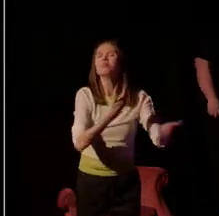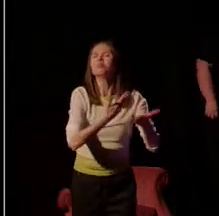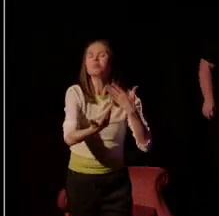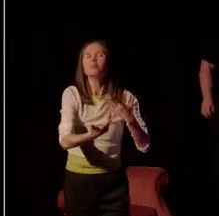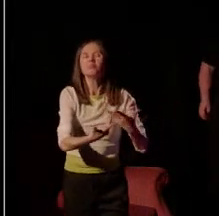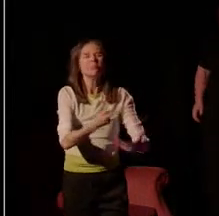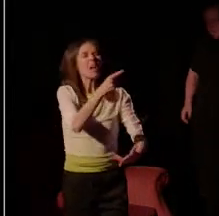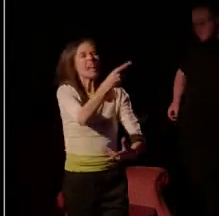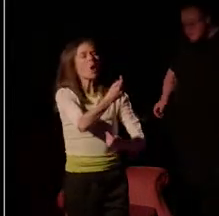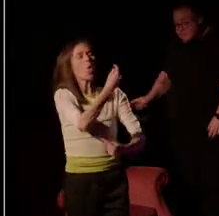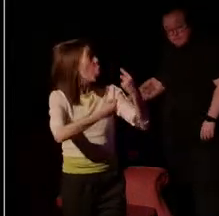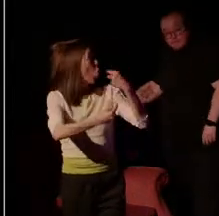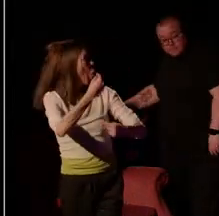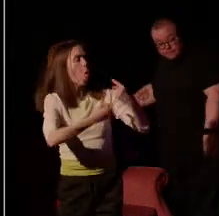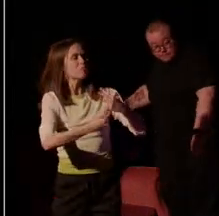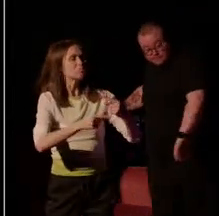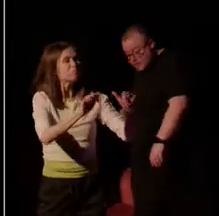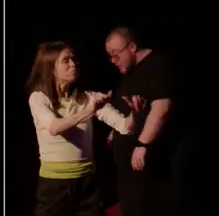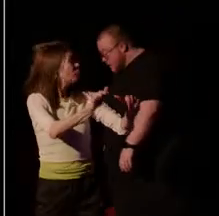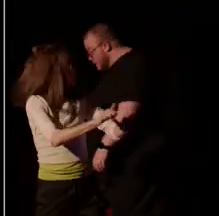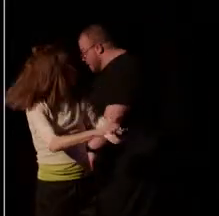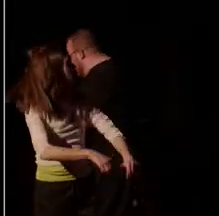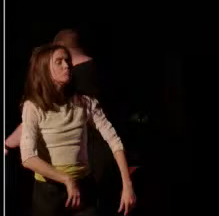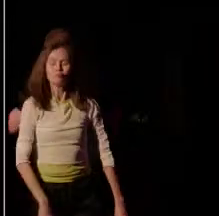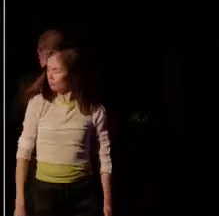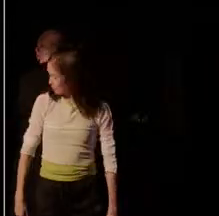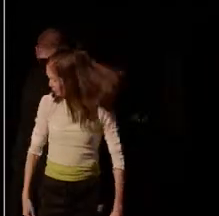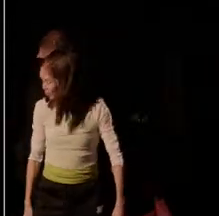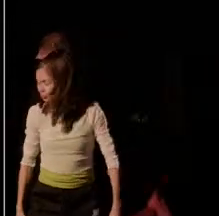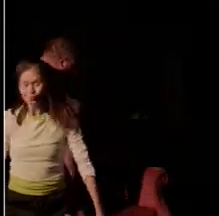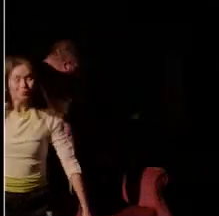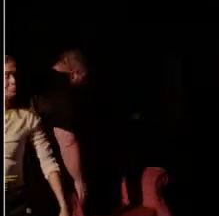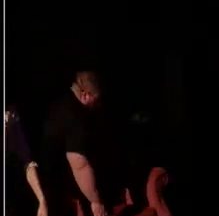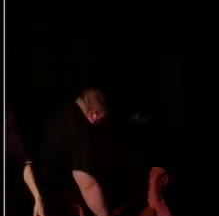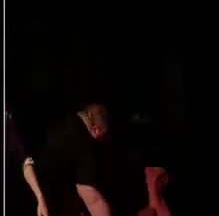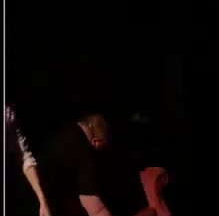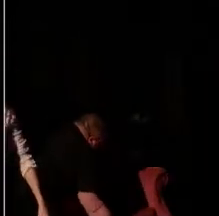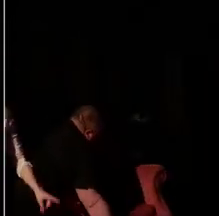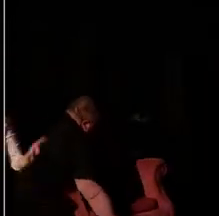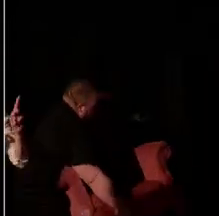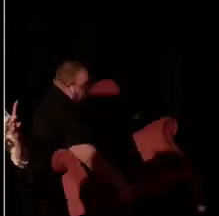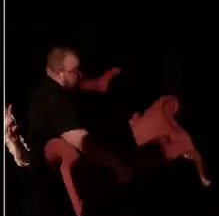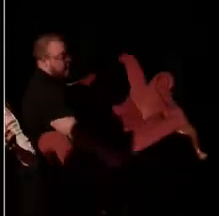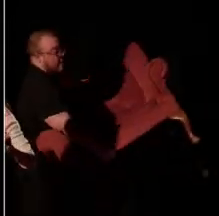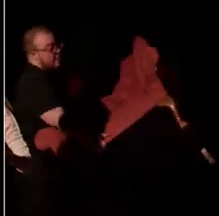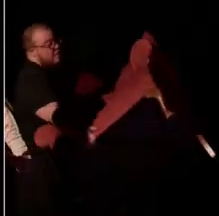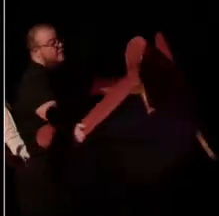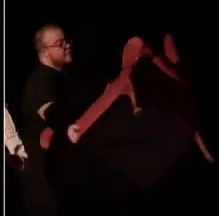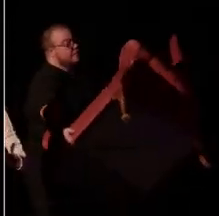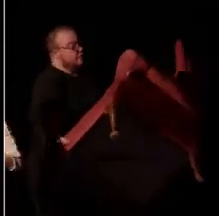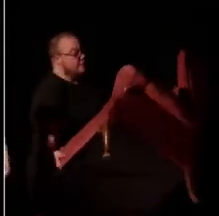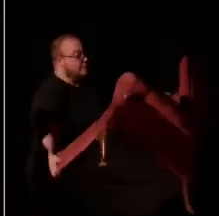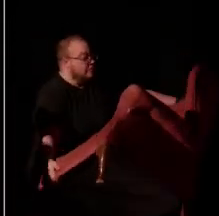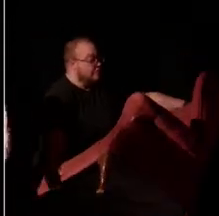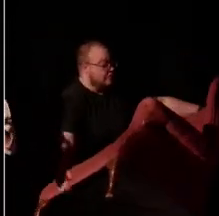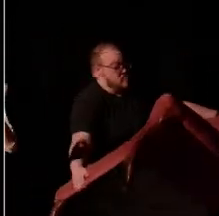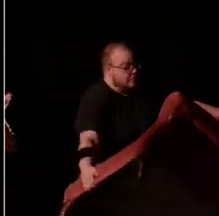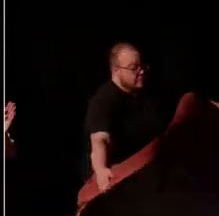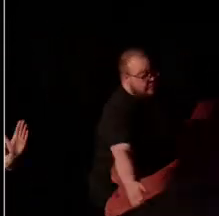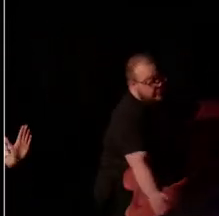is a title I am mated to after all. I will present them to him. It may be of some consequence.